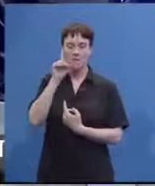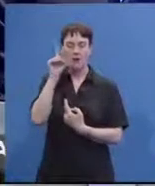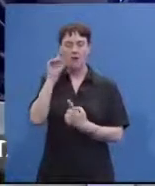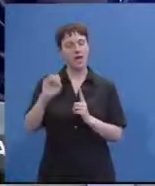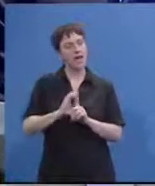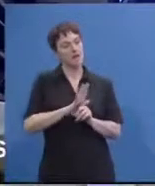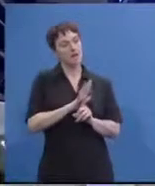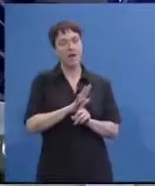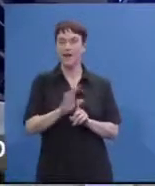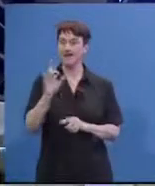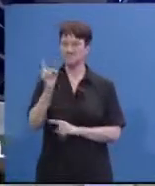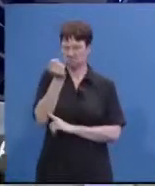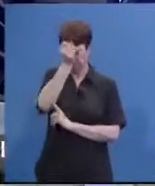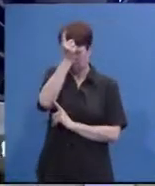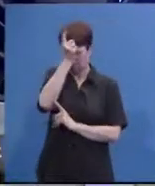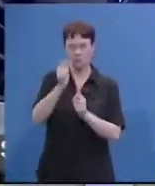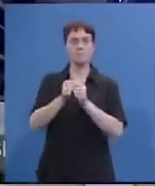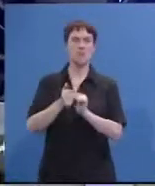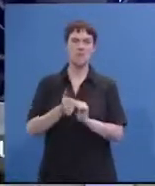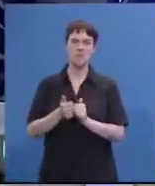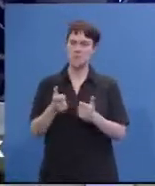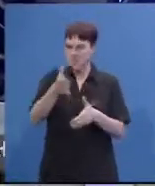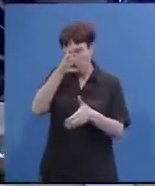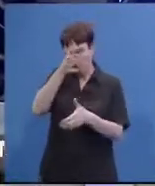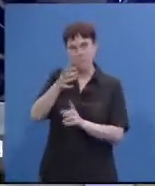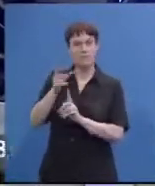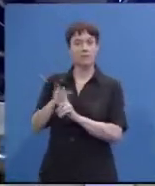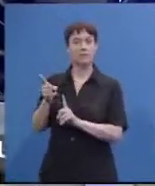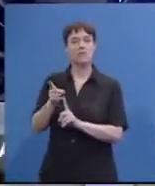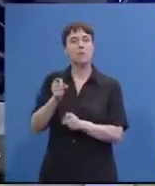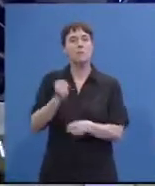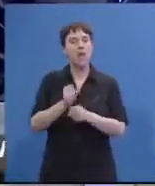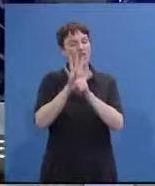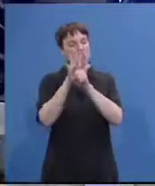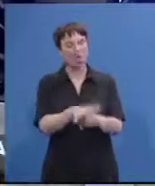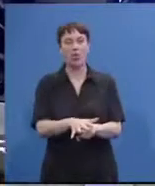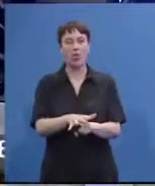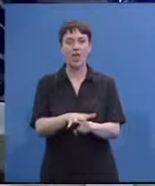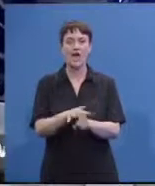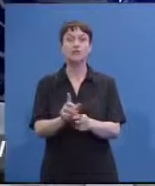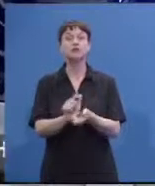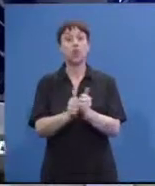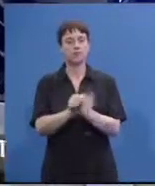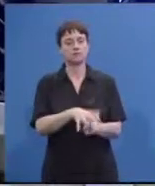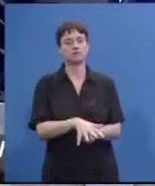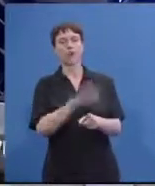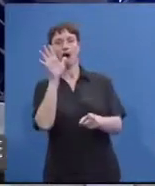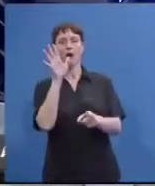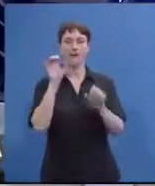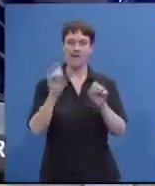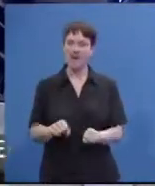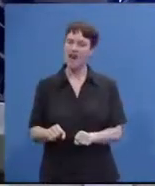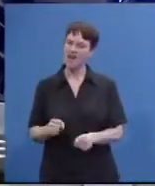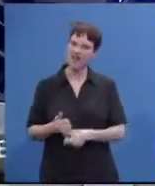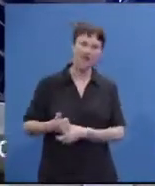Mandela understood sports as a tool. He used sports to fight oppression and injustice, and he also used it to unite